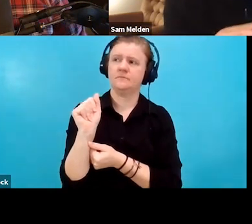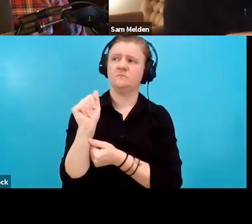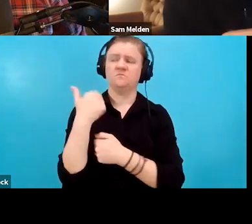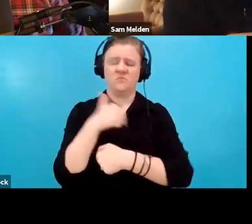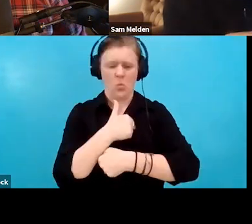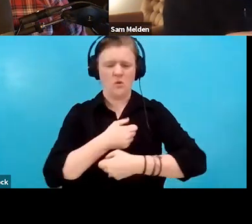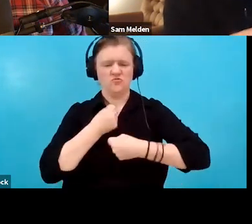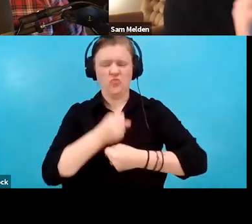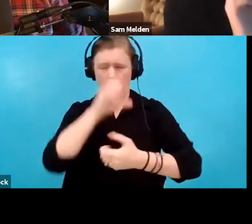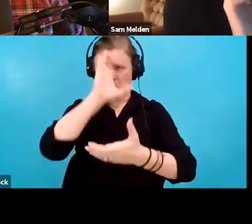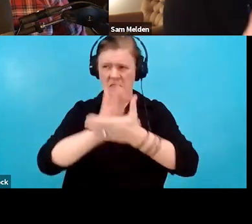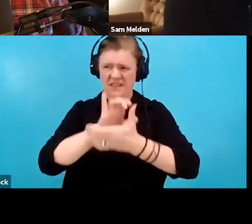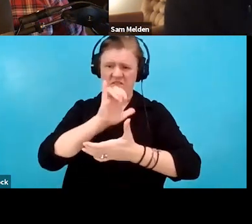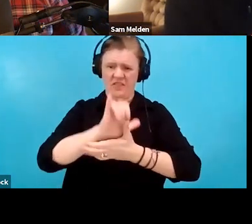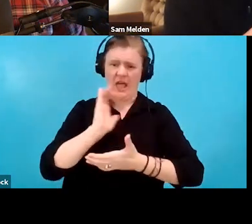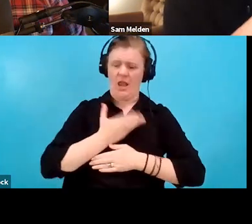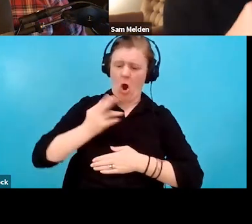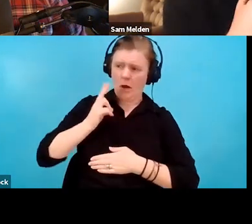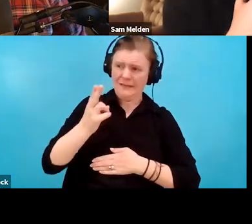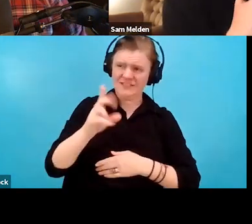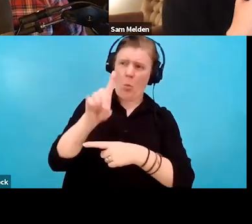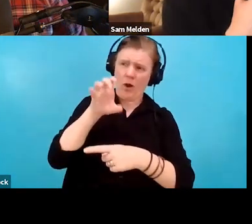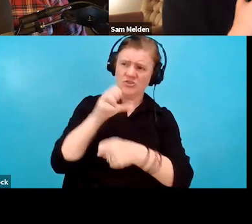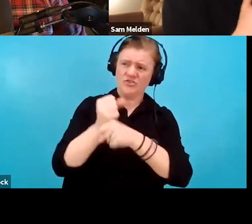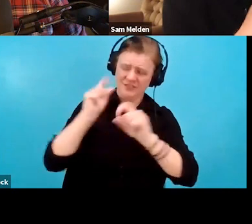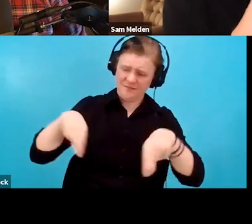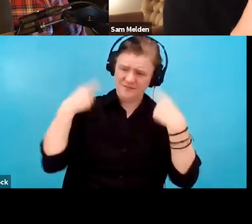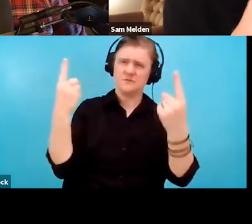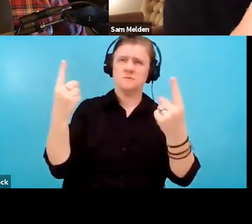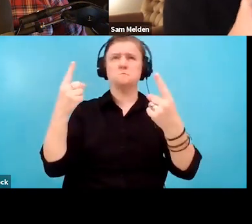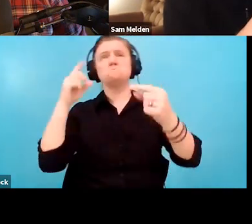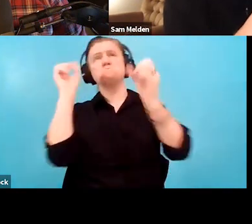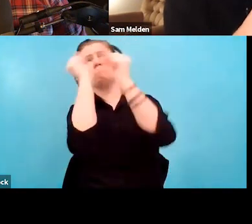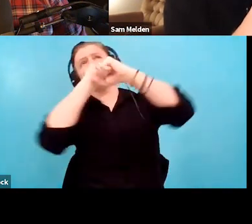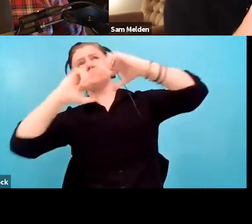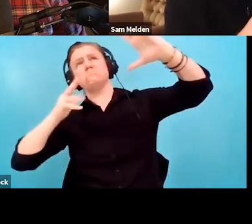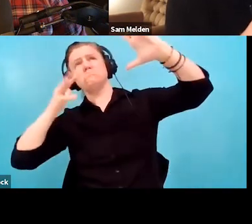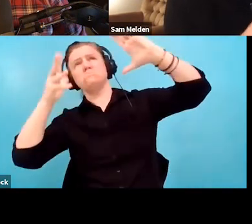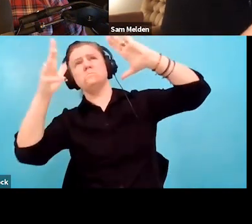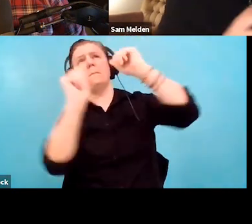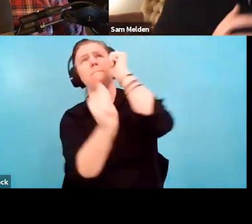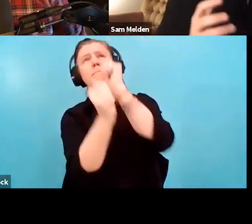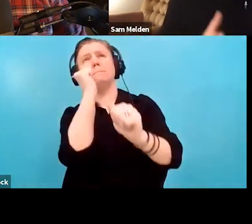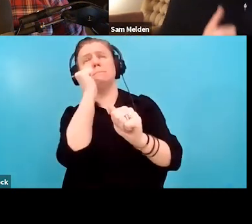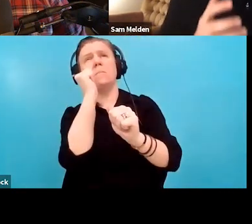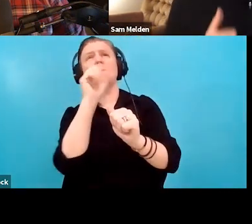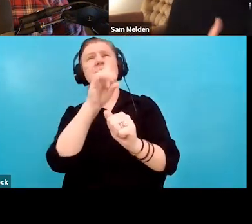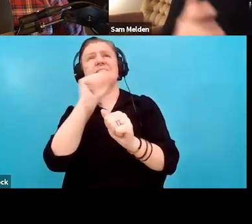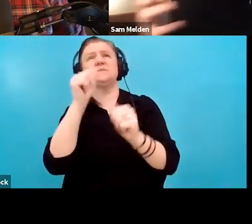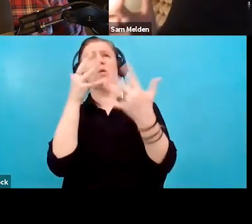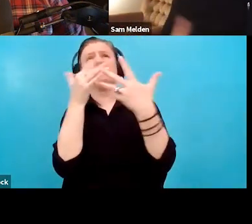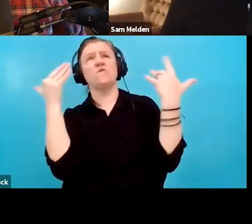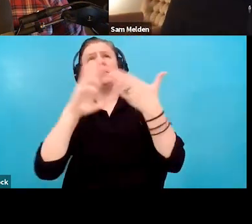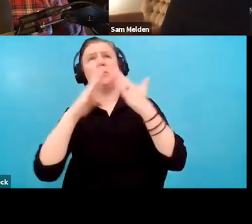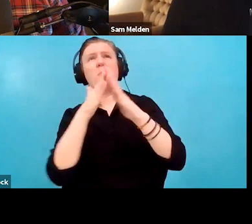that foundation of 100 years and we dream about how we can create the most disability-friendly community